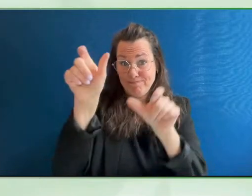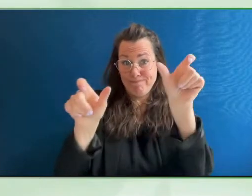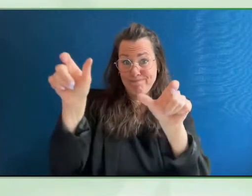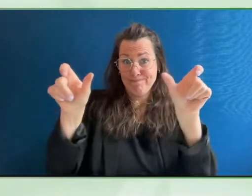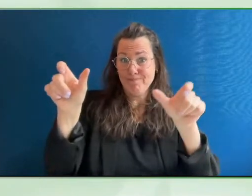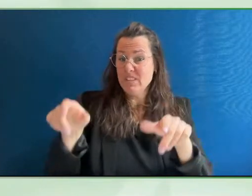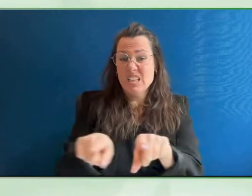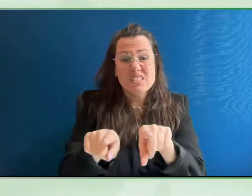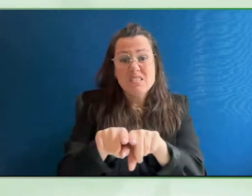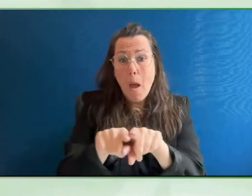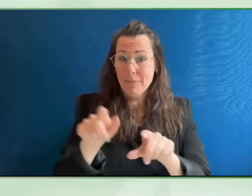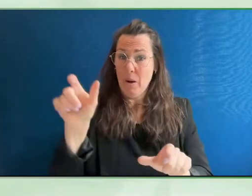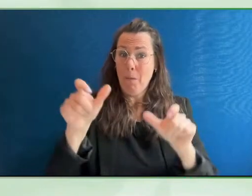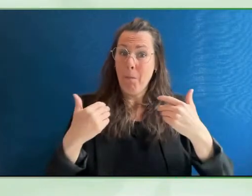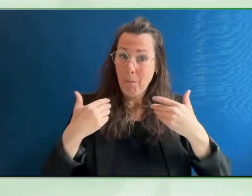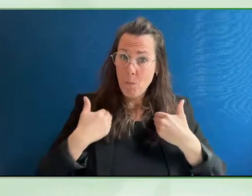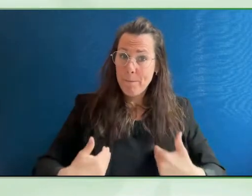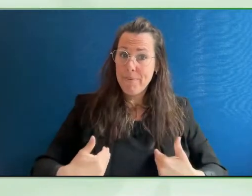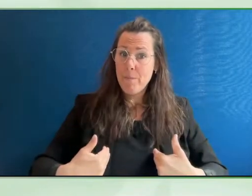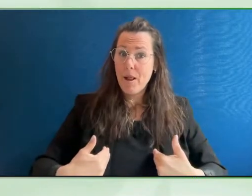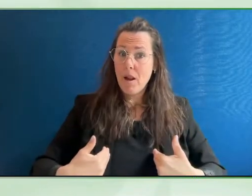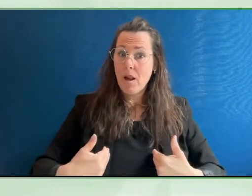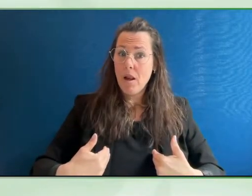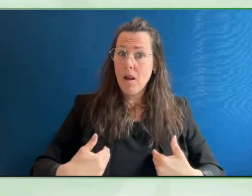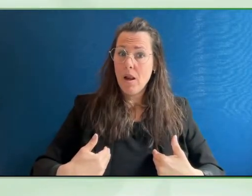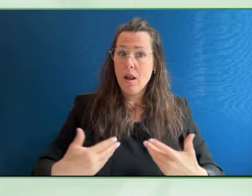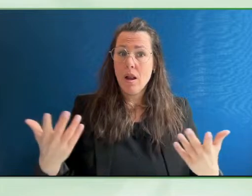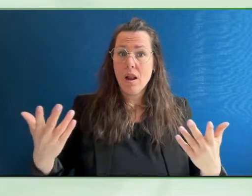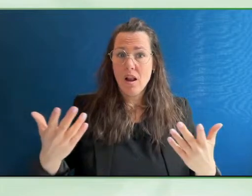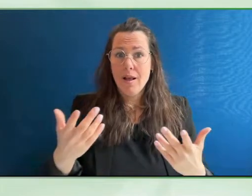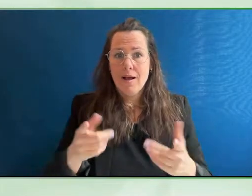to dyslexia as a broader spectrum of data